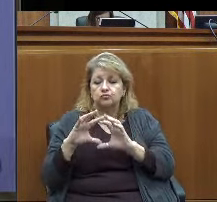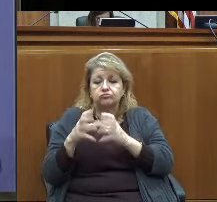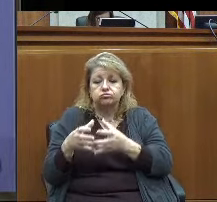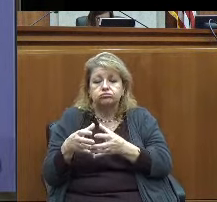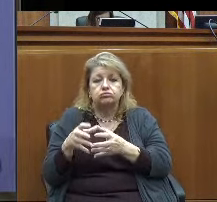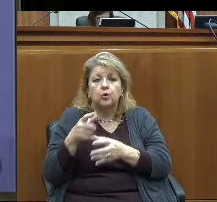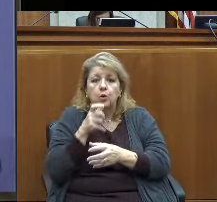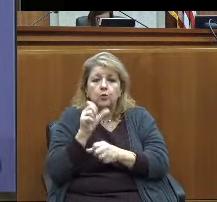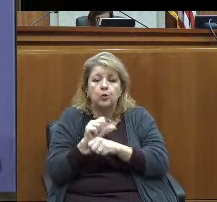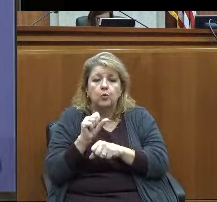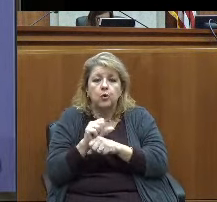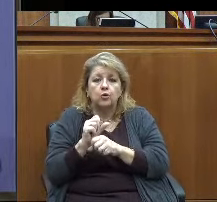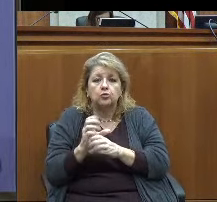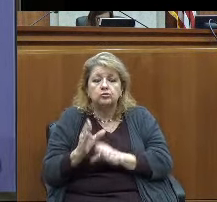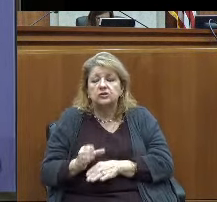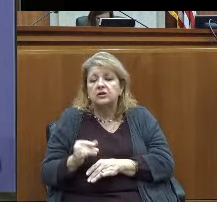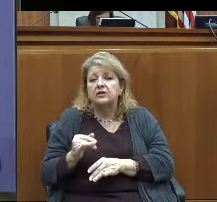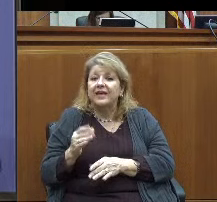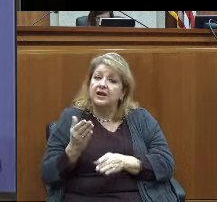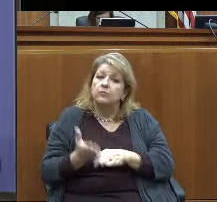quality of education for all students.